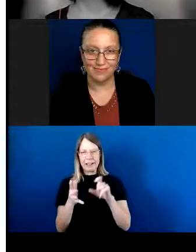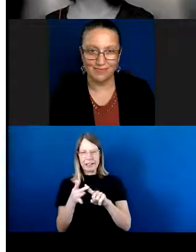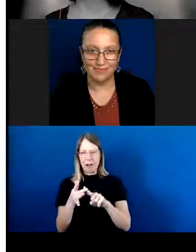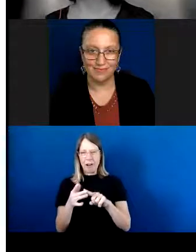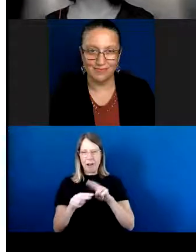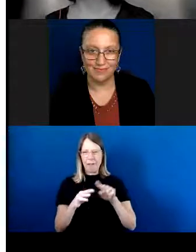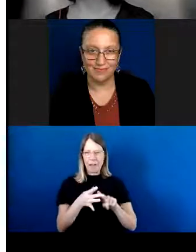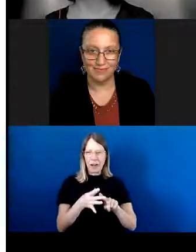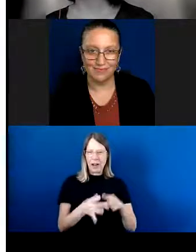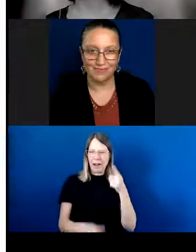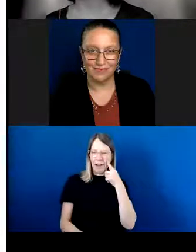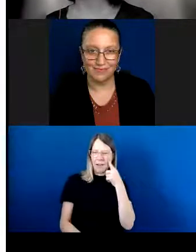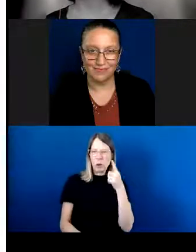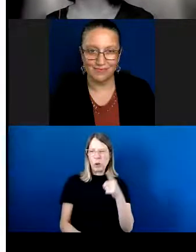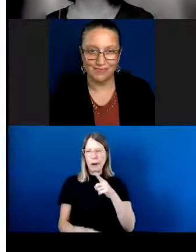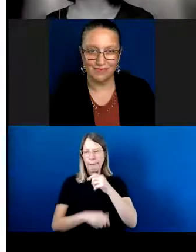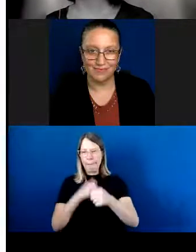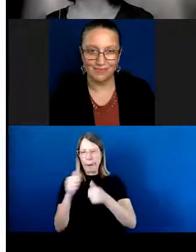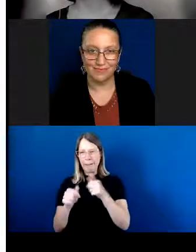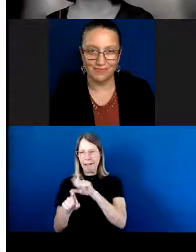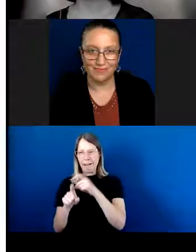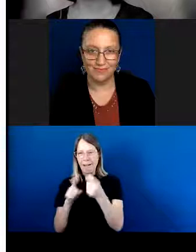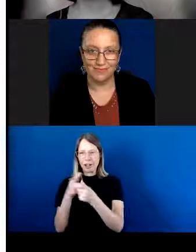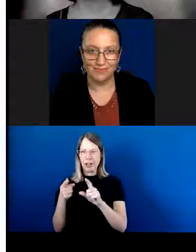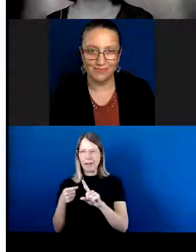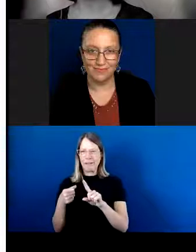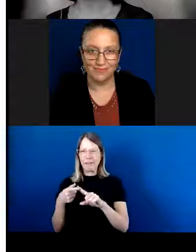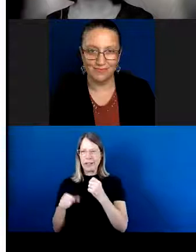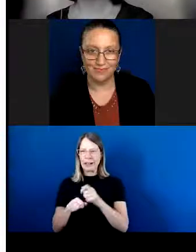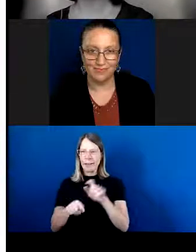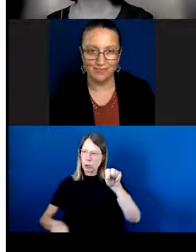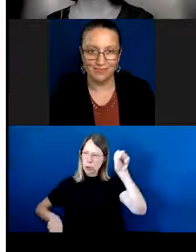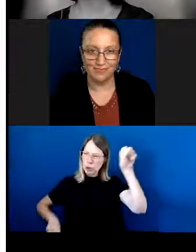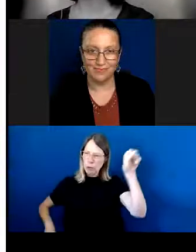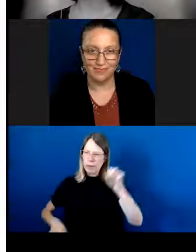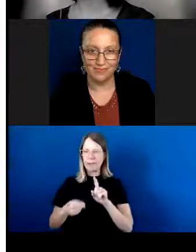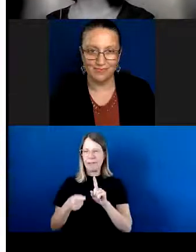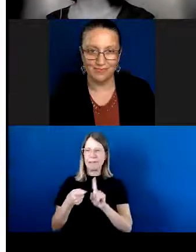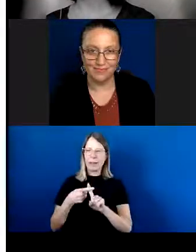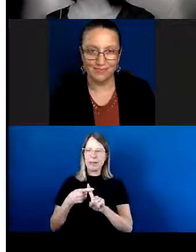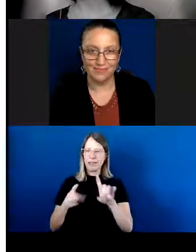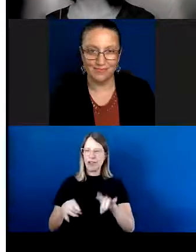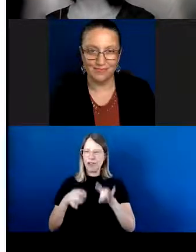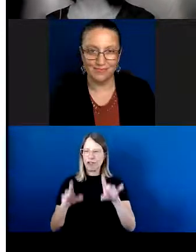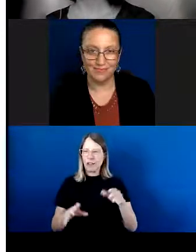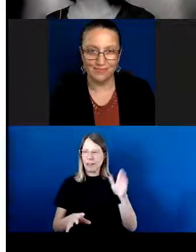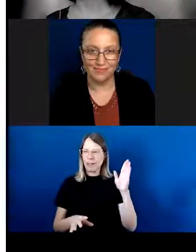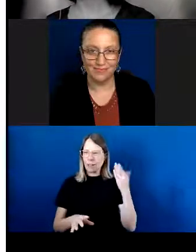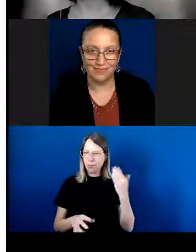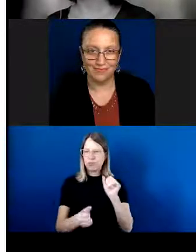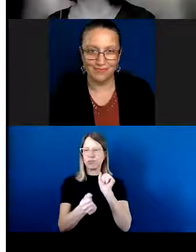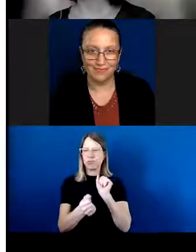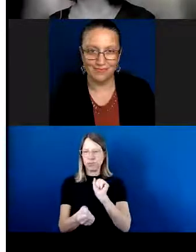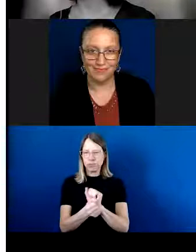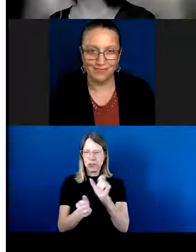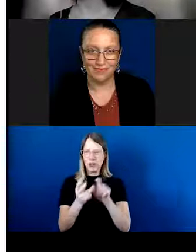relationships between figures of popular culture, such as superheroes and Australian colonial histories. This artwork, which has been shown in the